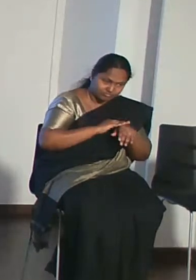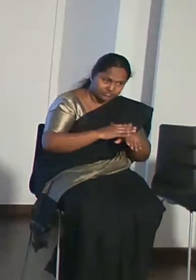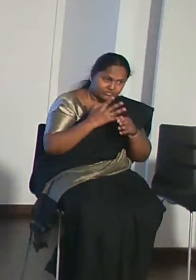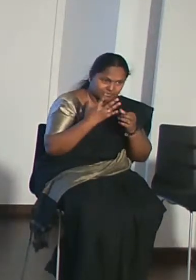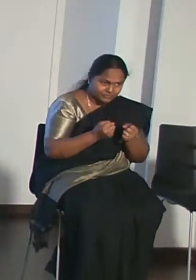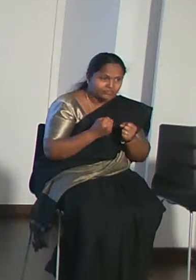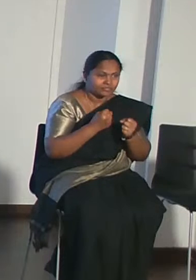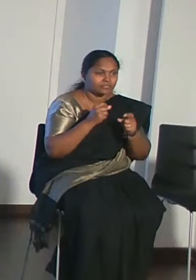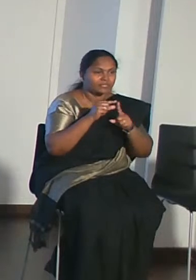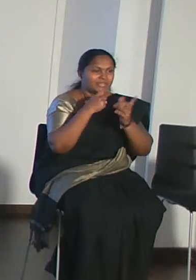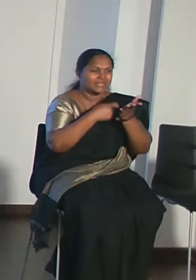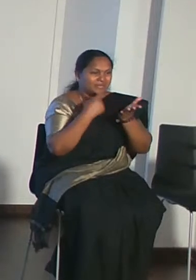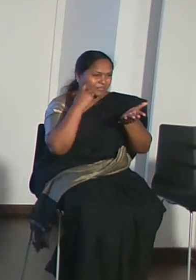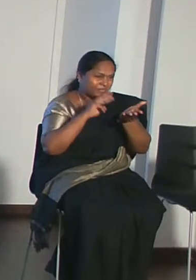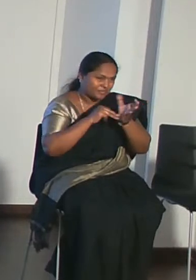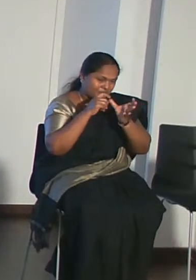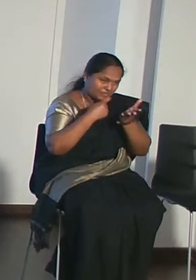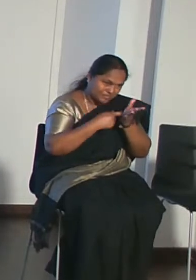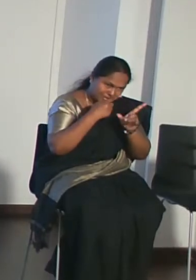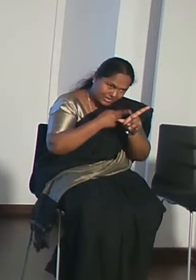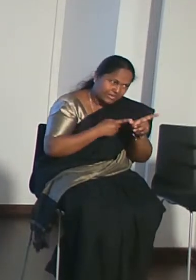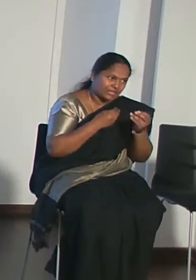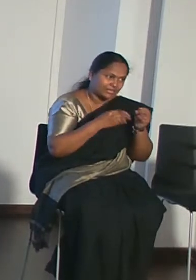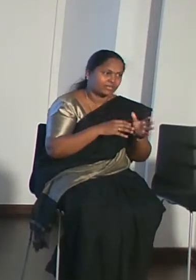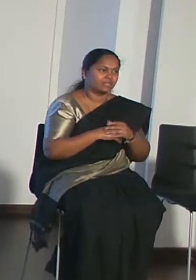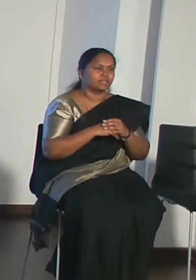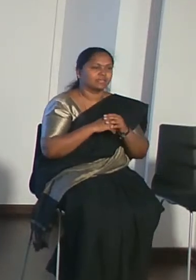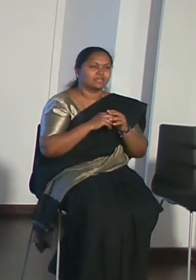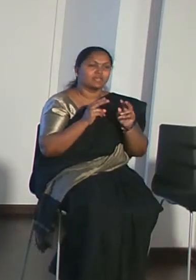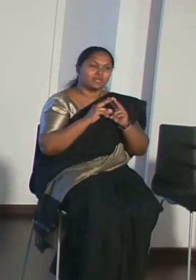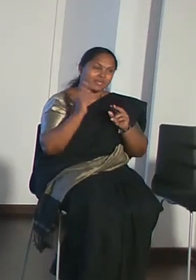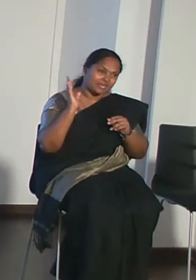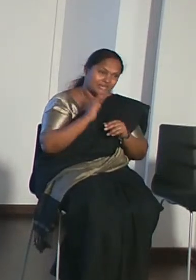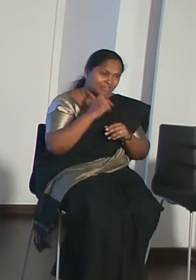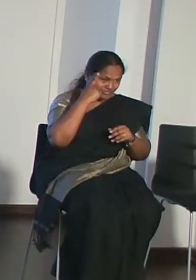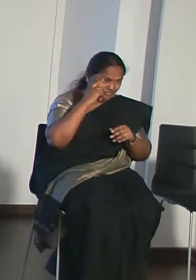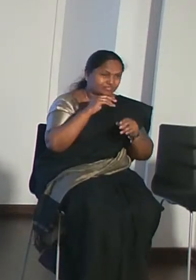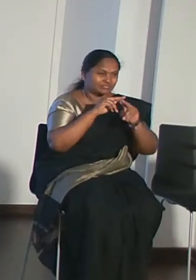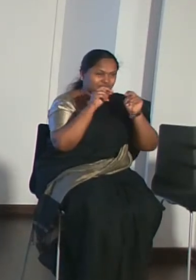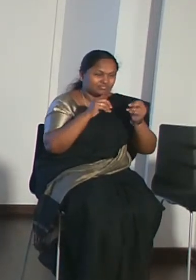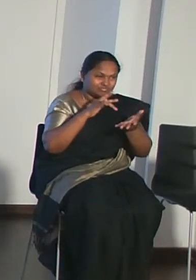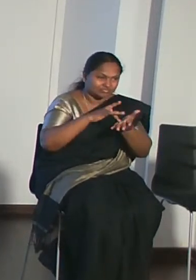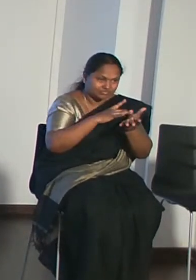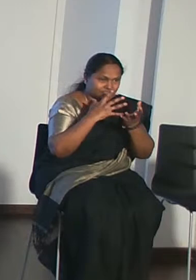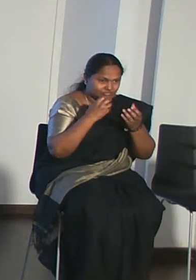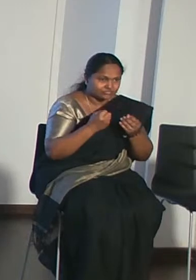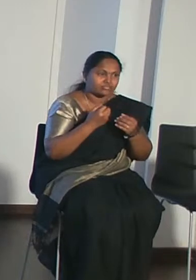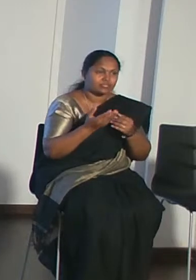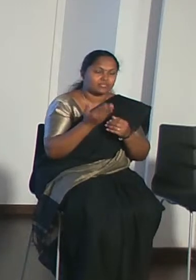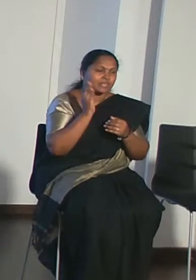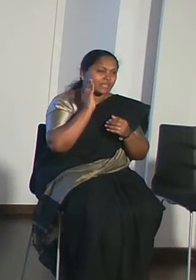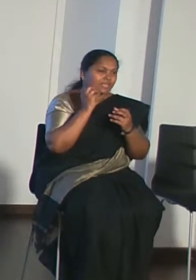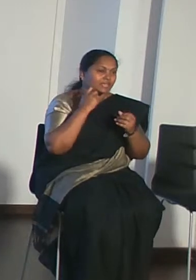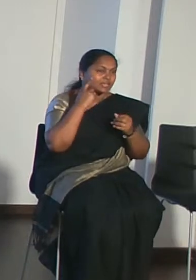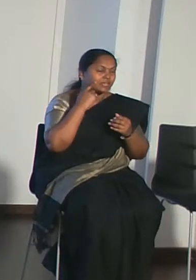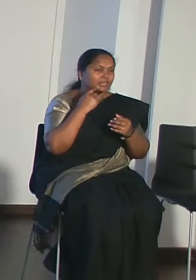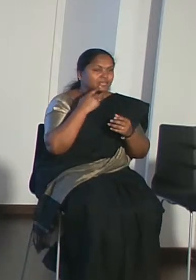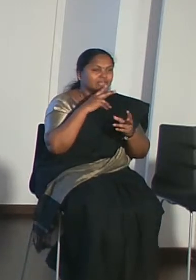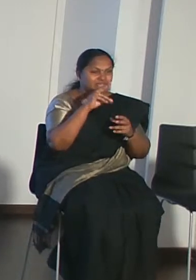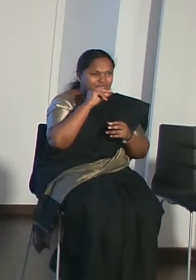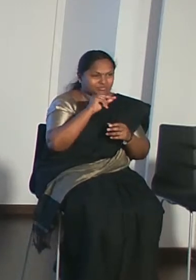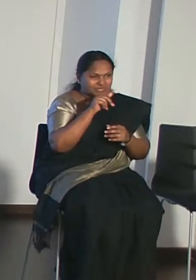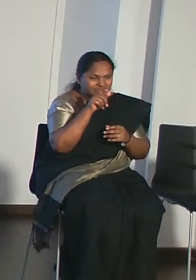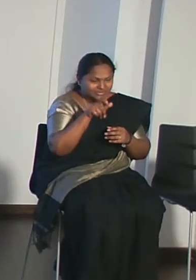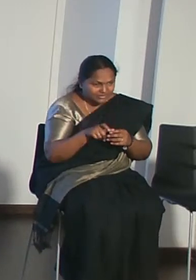been primarily that. And when it comes to institutions, I think that came up when Arnika was speaking